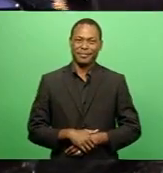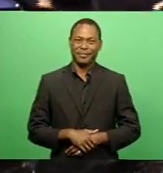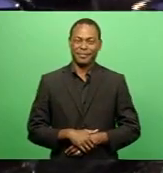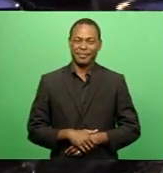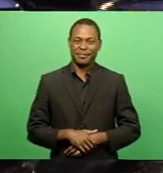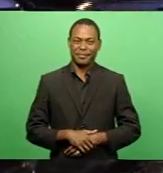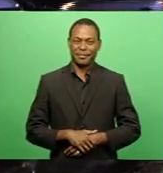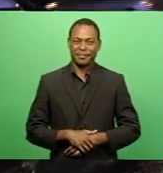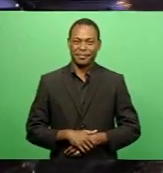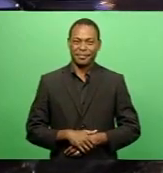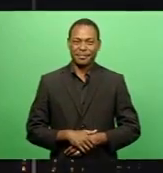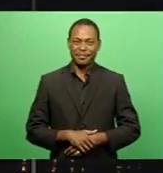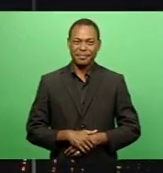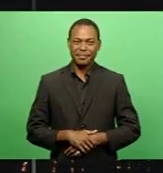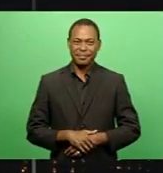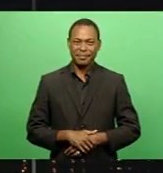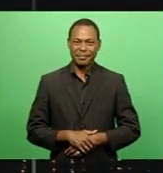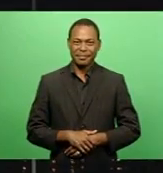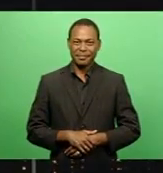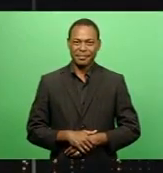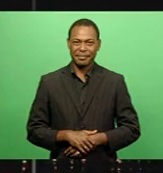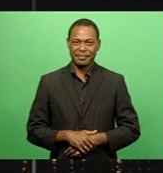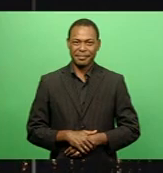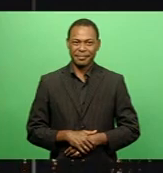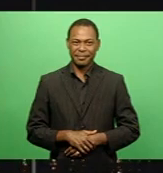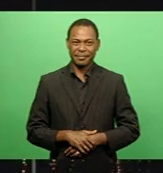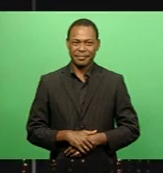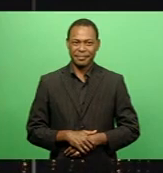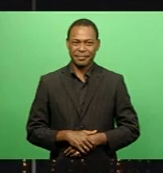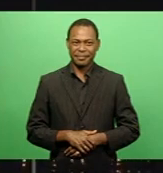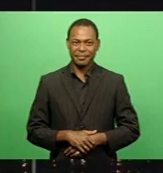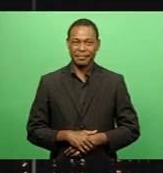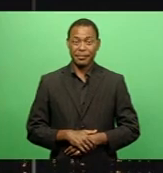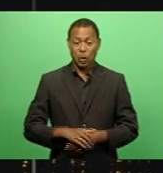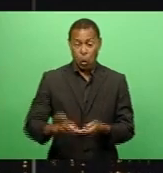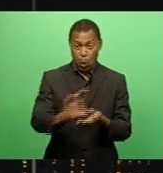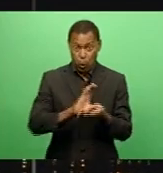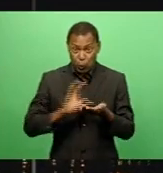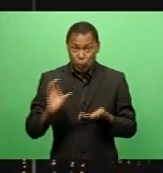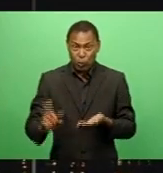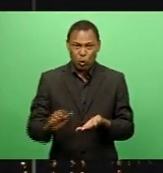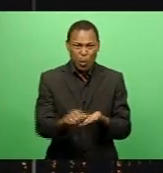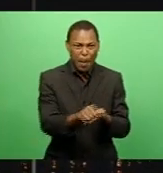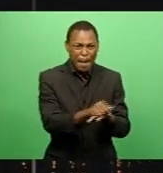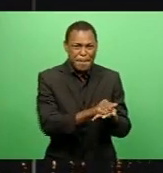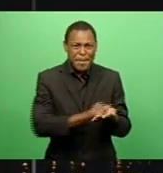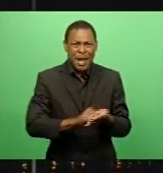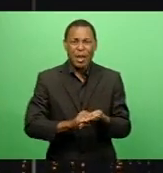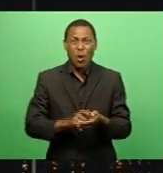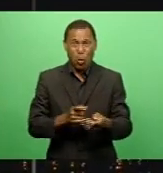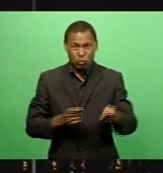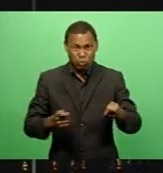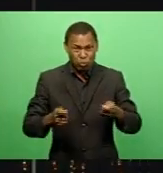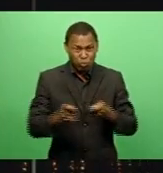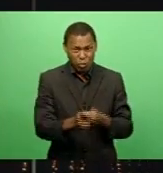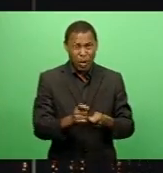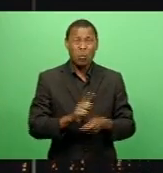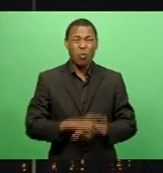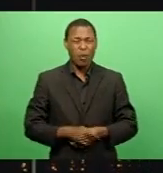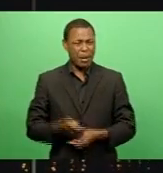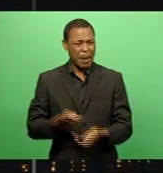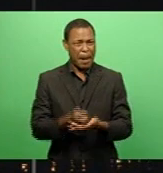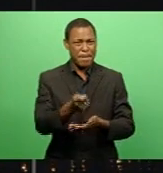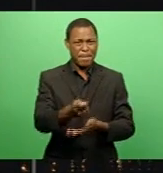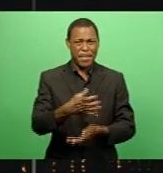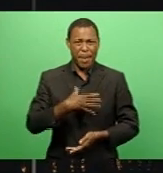grinding slowly, Edwin. Naka Eleanor, consumers buying items on auction are often ending up paying more than